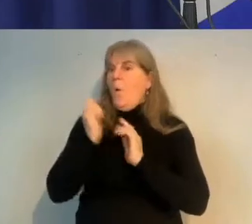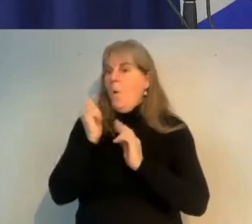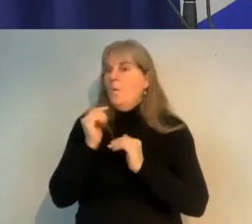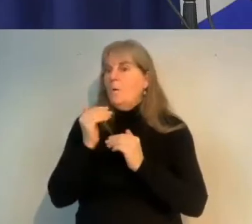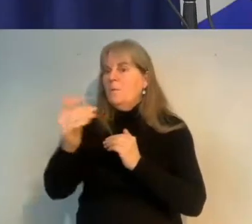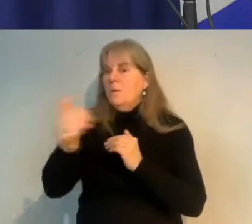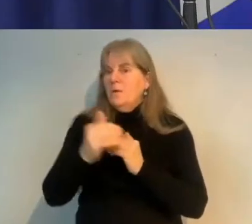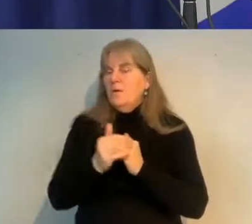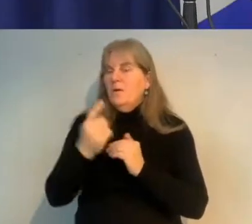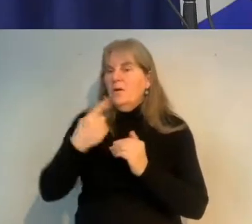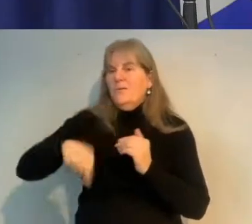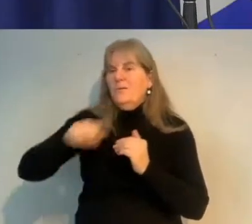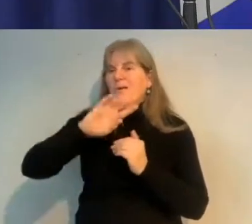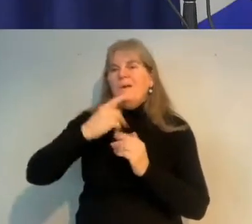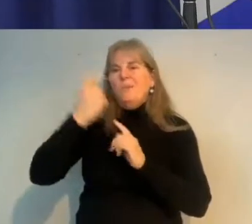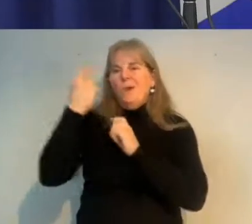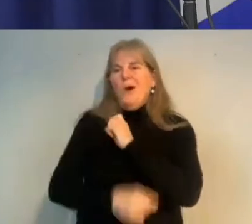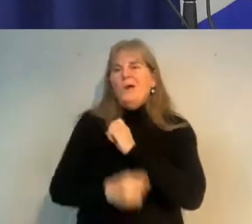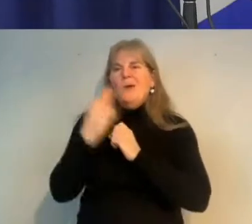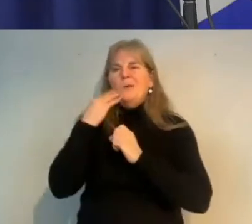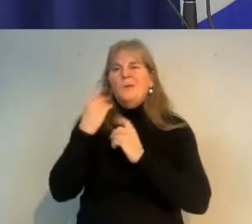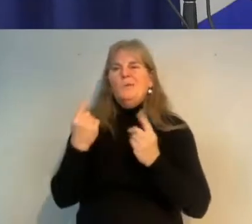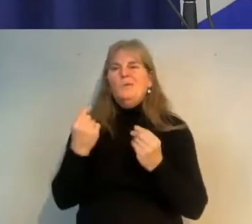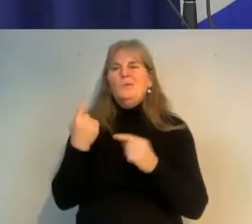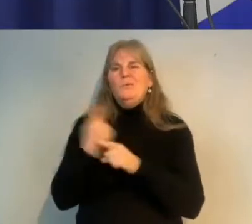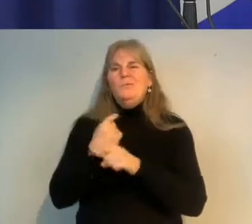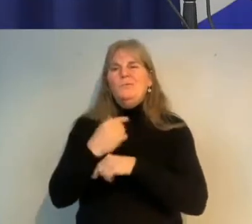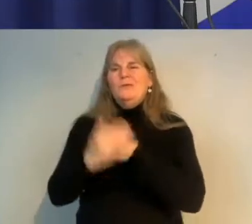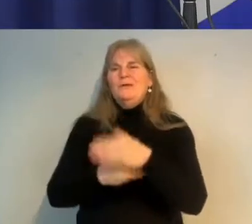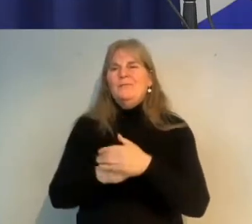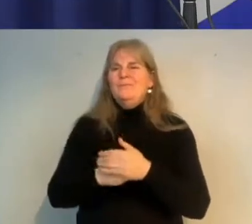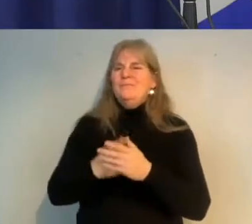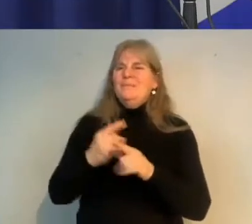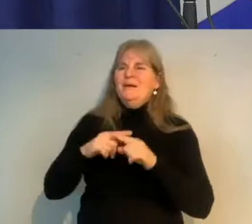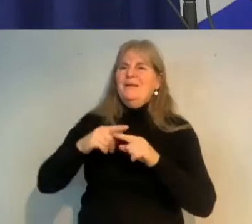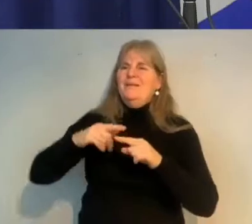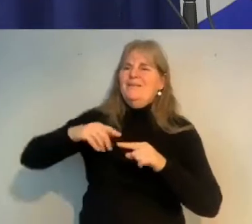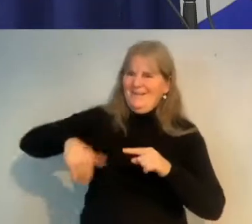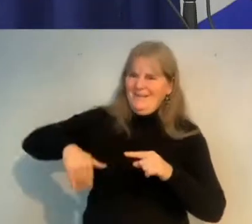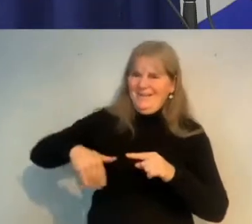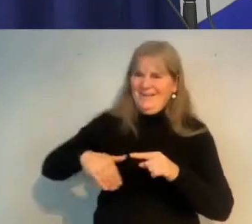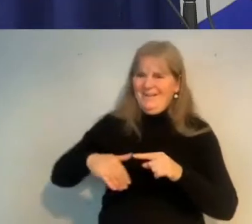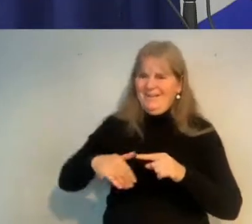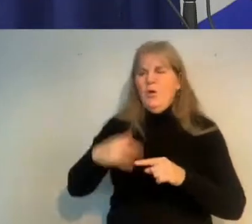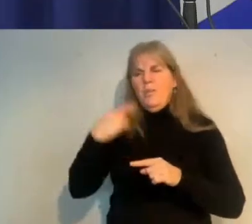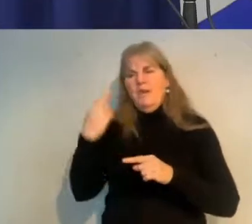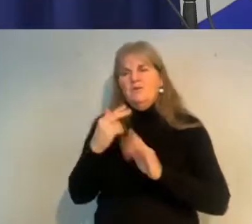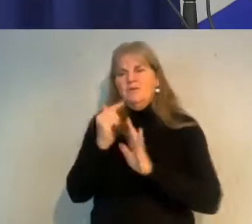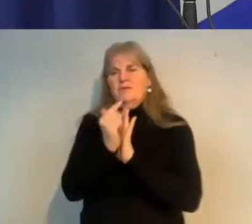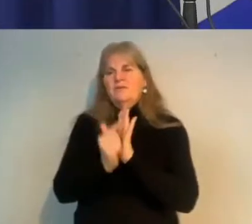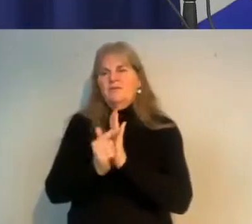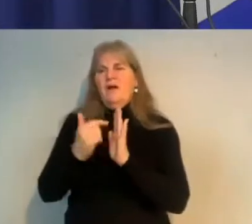do. We're not there yet, so we're using the tools we need to use.